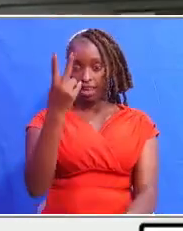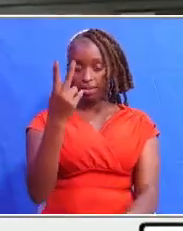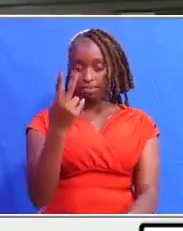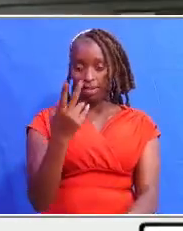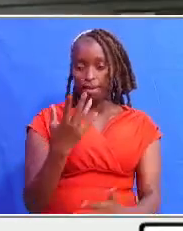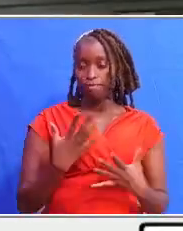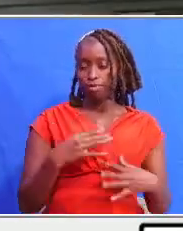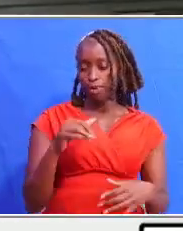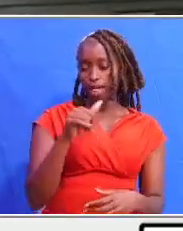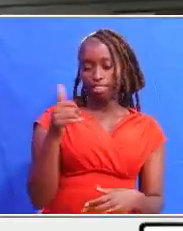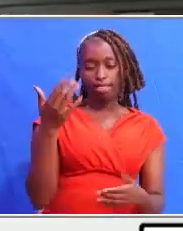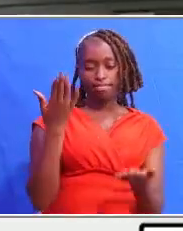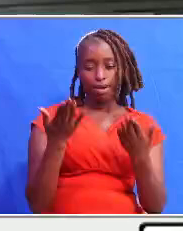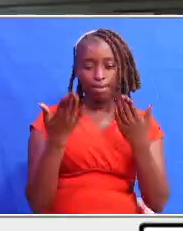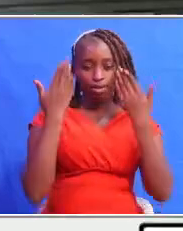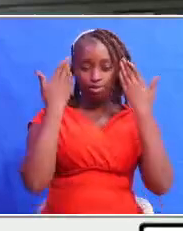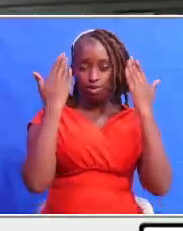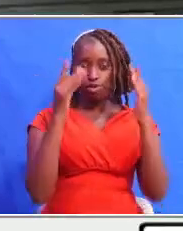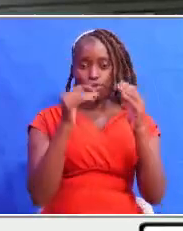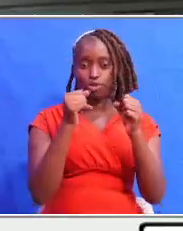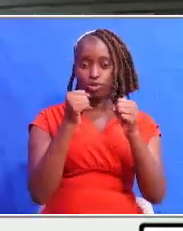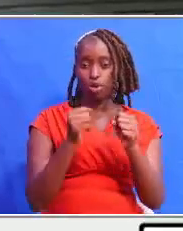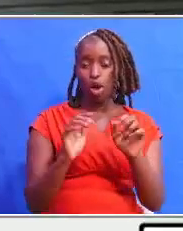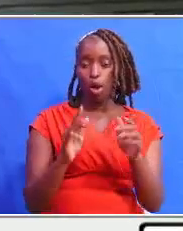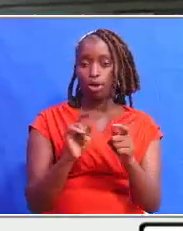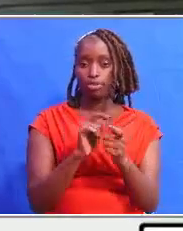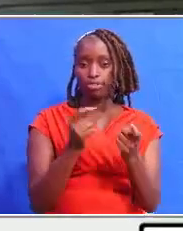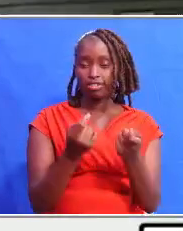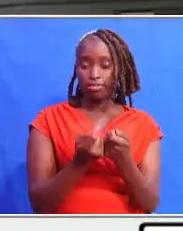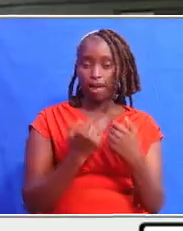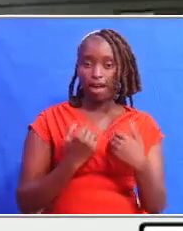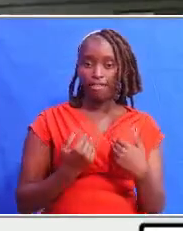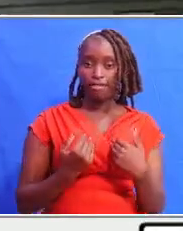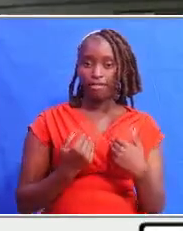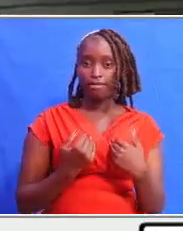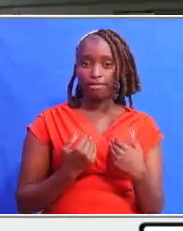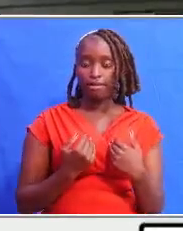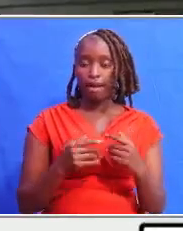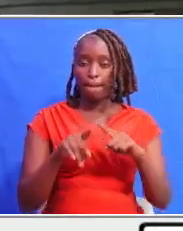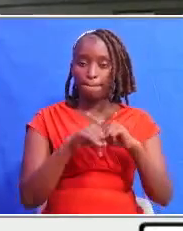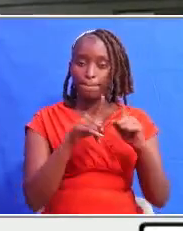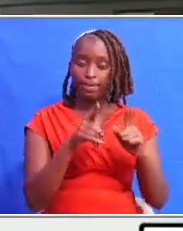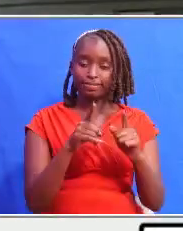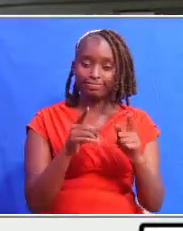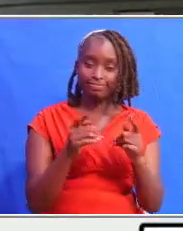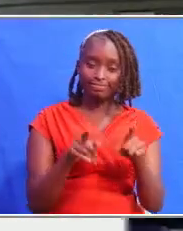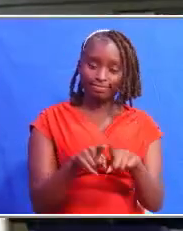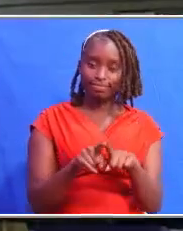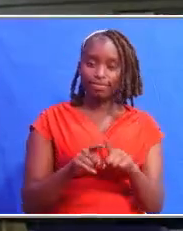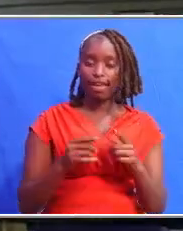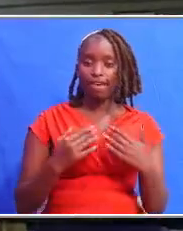people don't know how strong these teams are. So we are aware of it, but it doesn't make change the fact that we want to win.